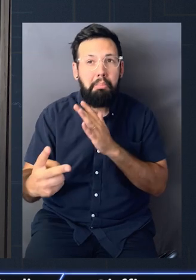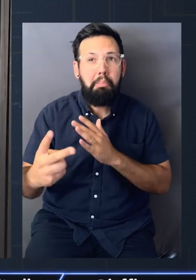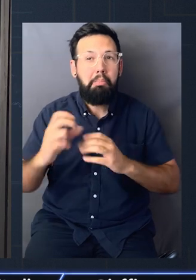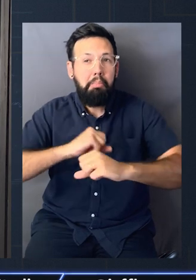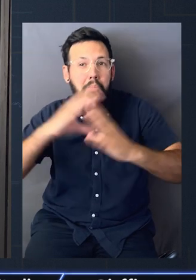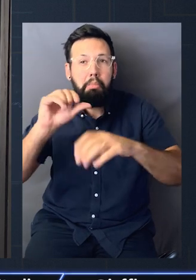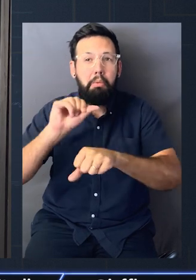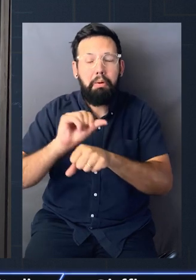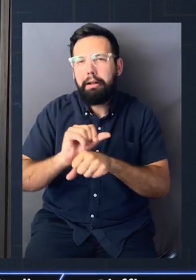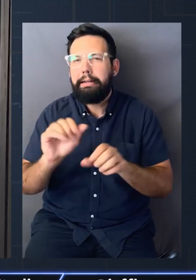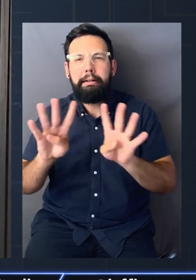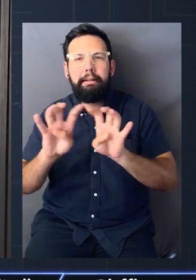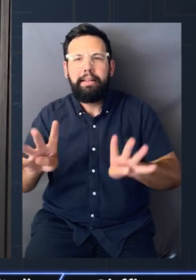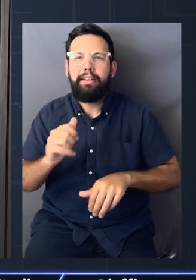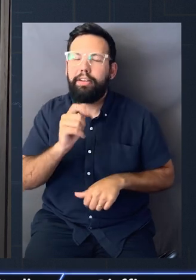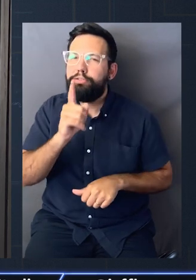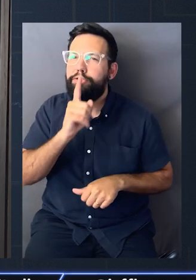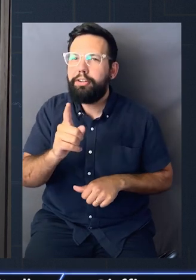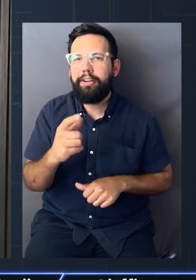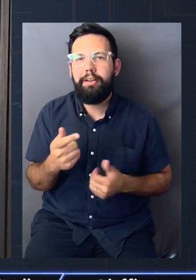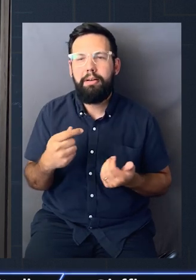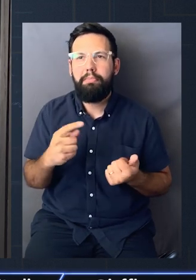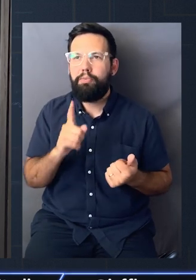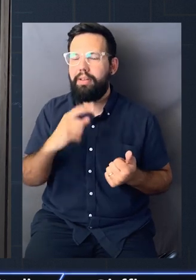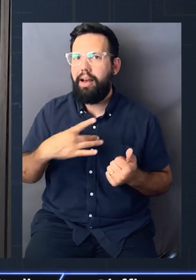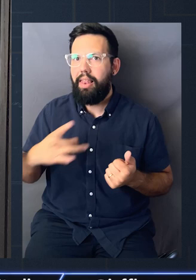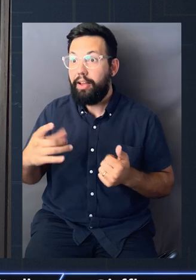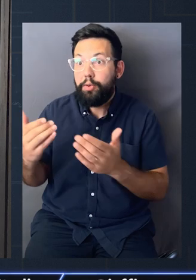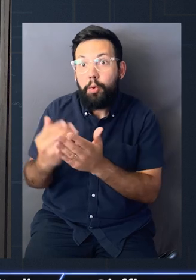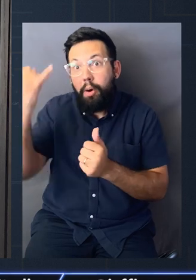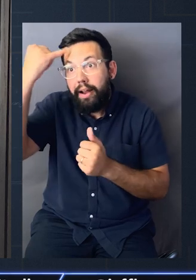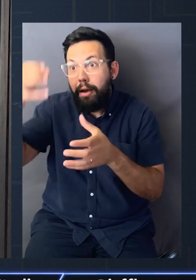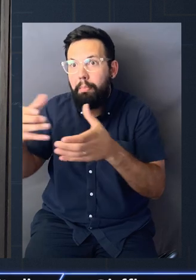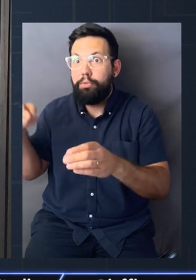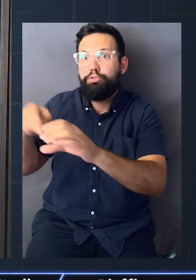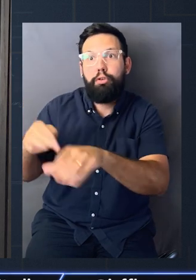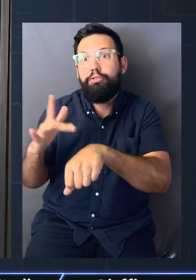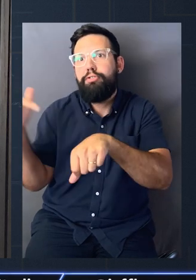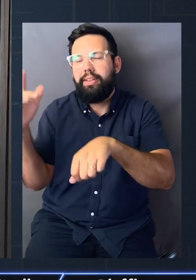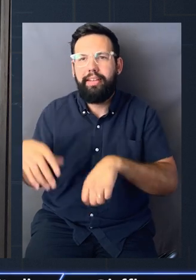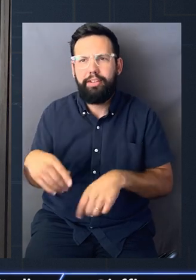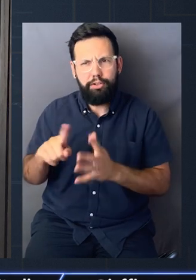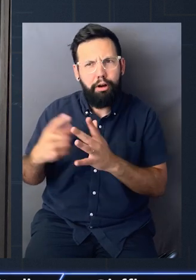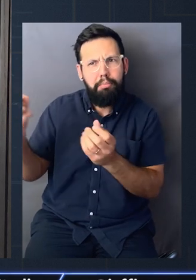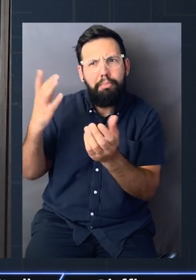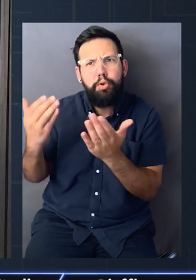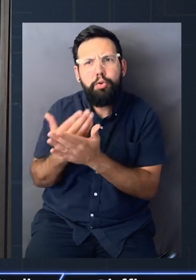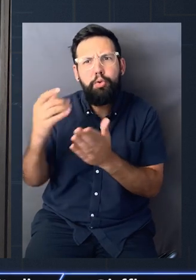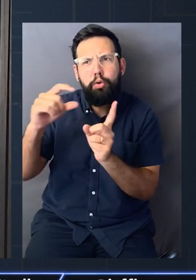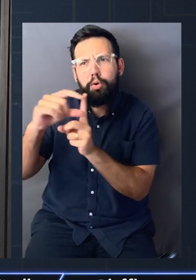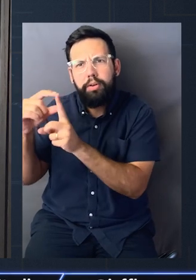lies at this point, but I'm always liking to get into new things early. I hear someone mention some acronyms I haven't heard before. Things